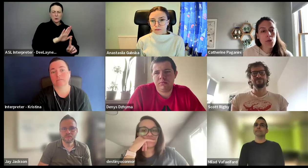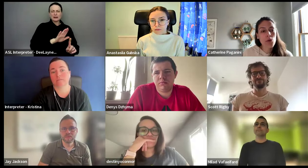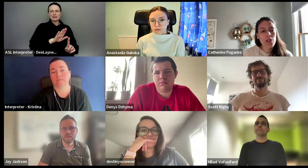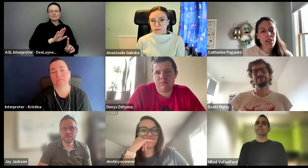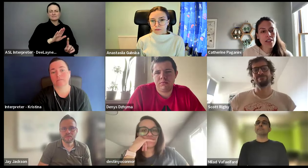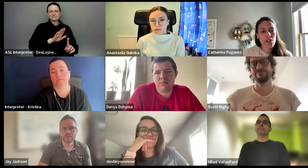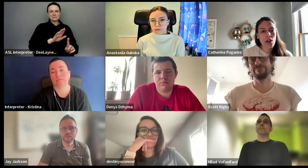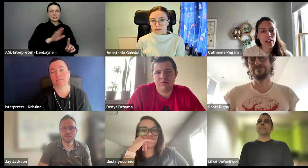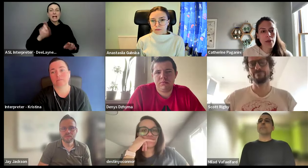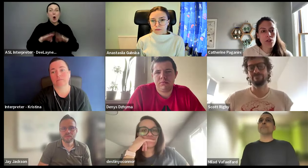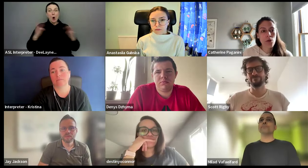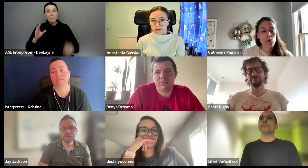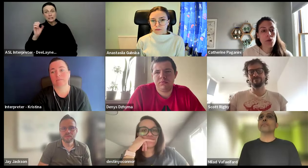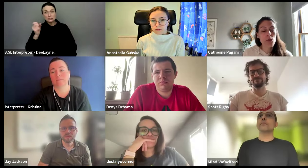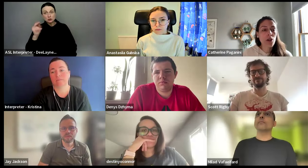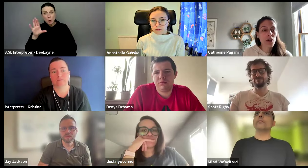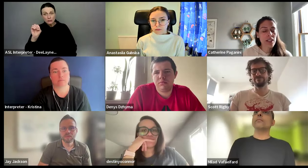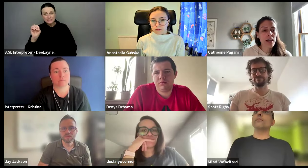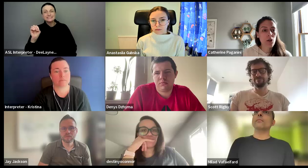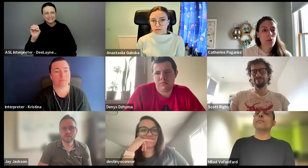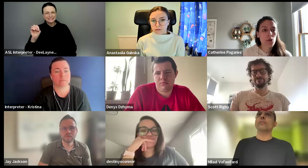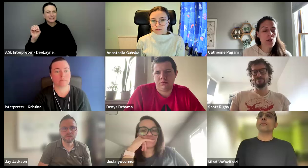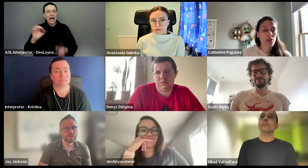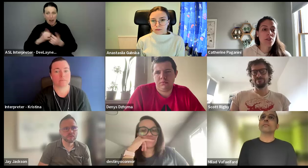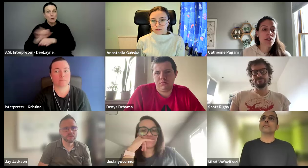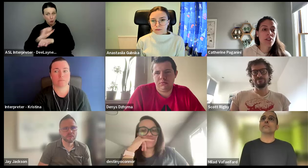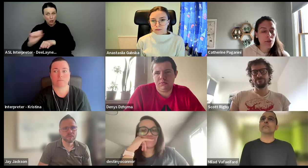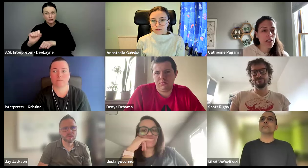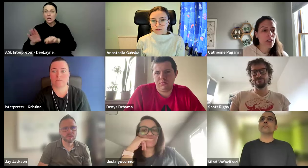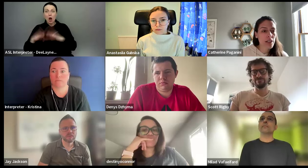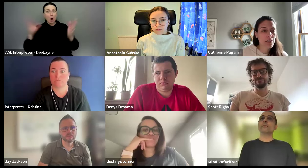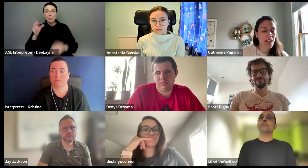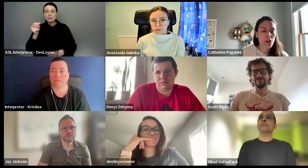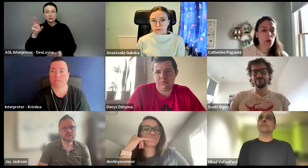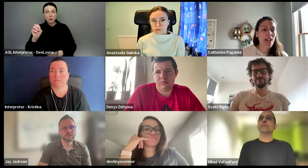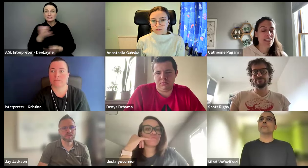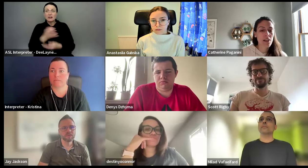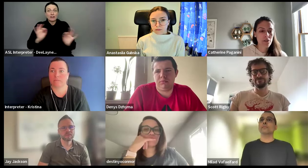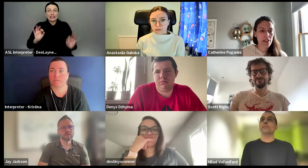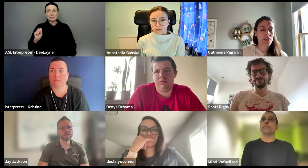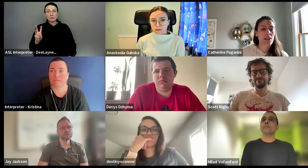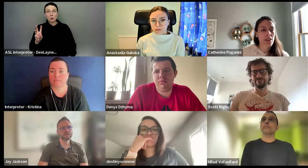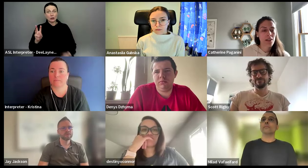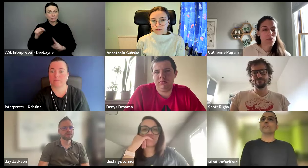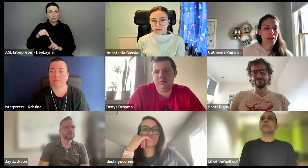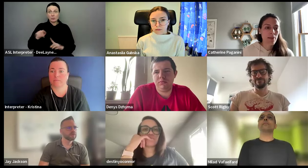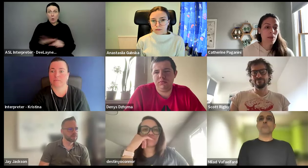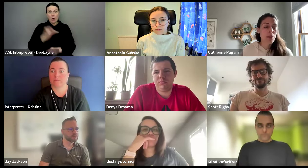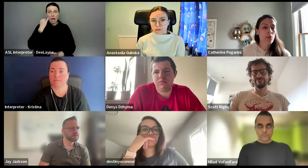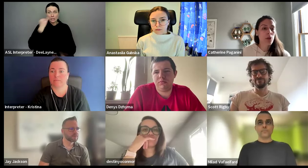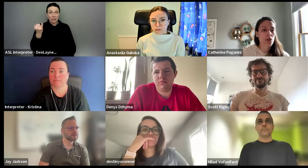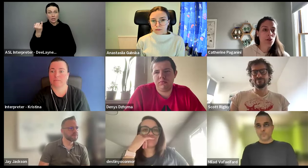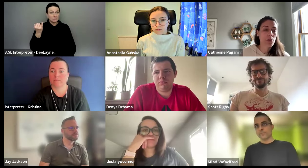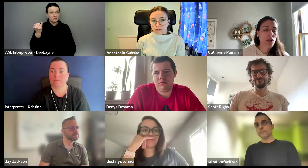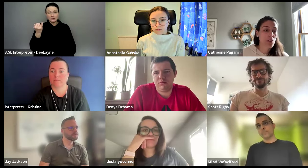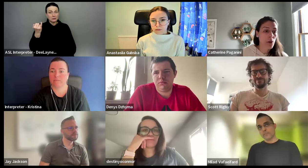way open source, as Scott mentioned, open source works, like open source is free software, and like the whole idea of it became